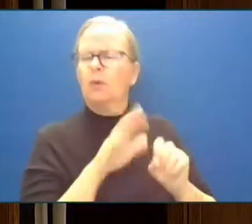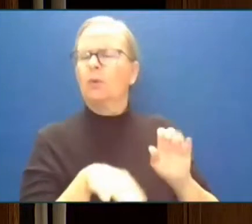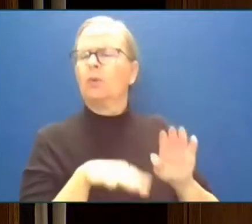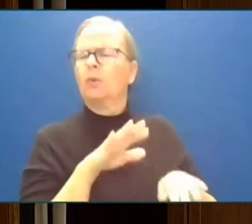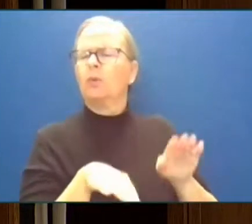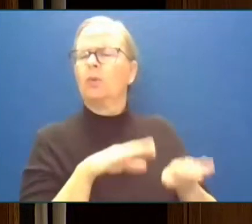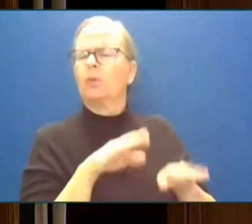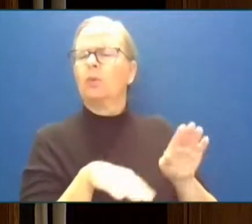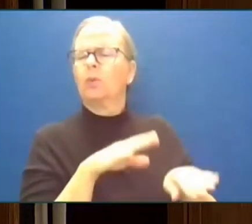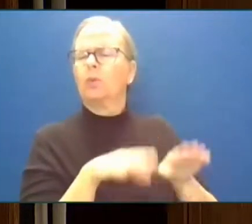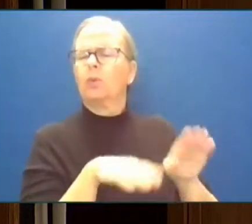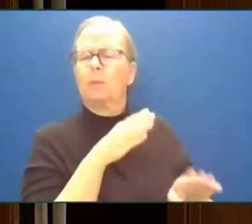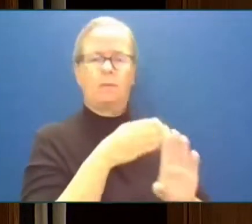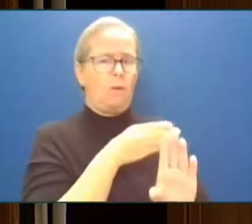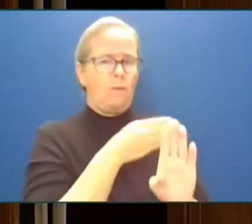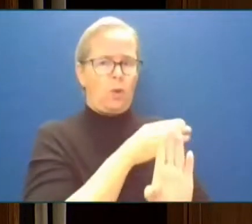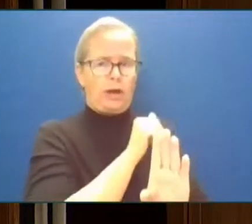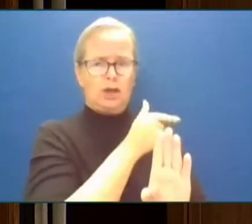directives?